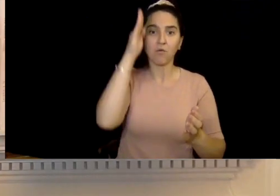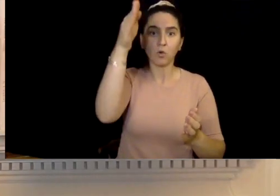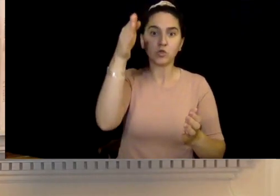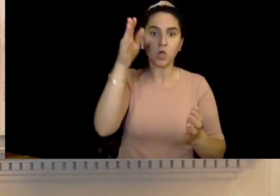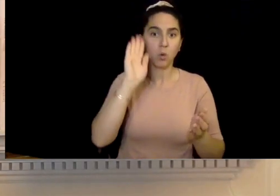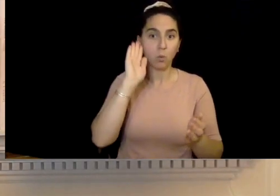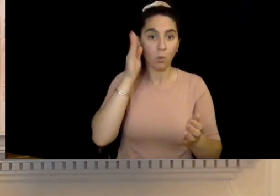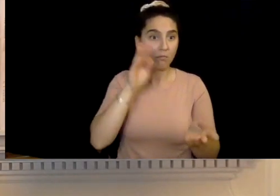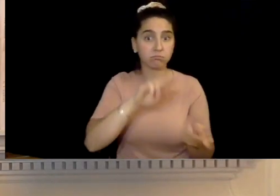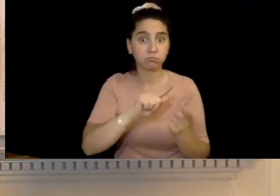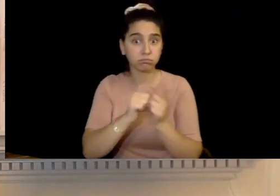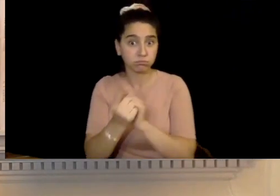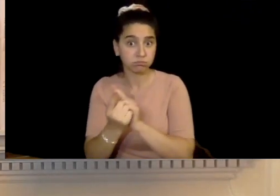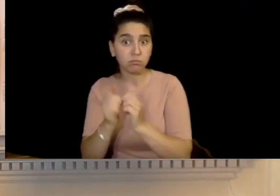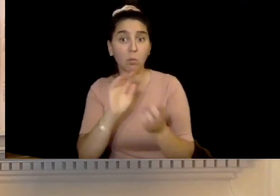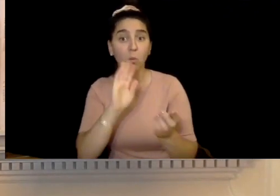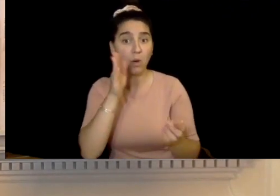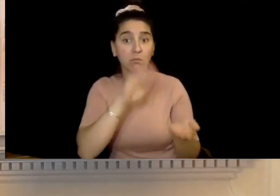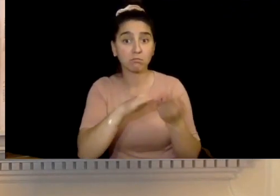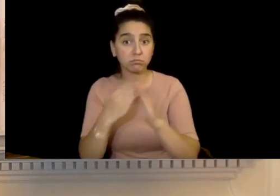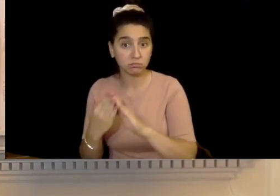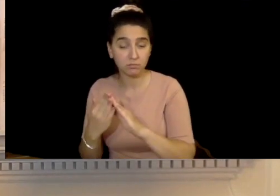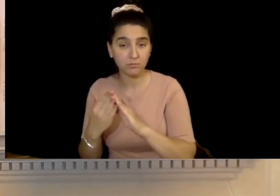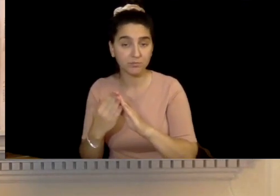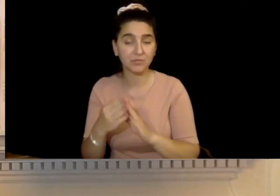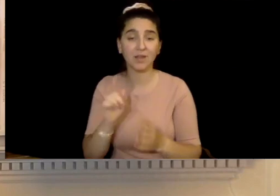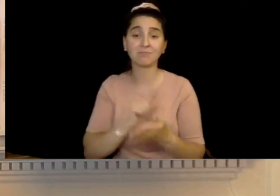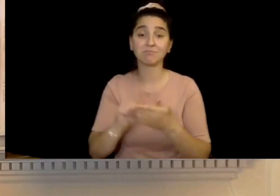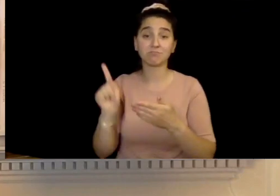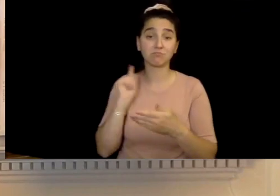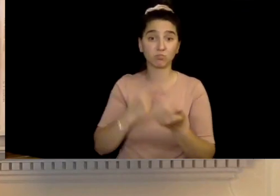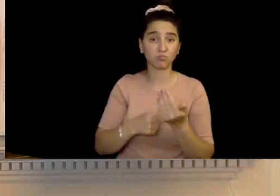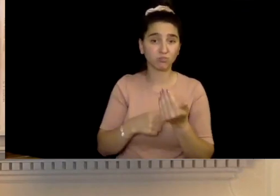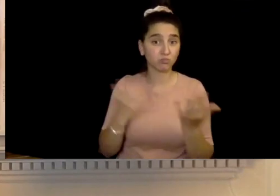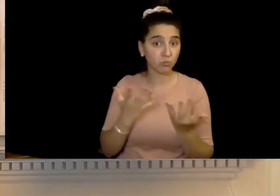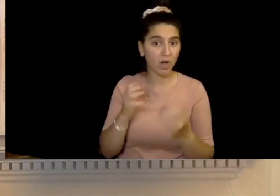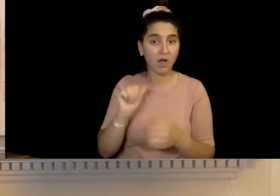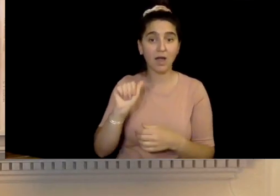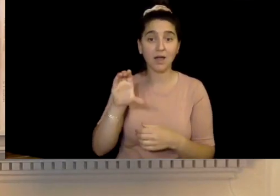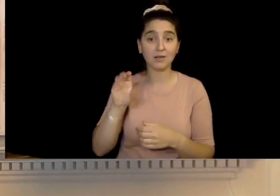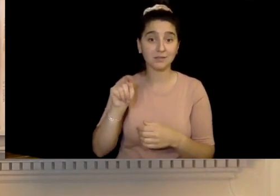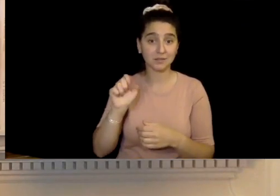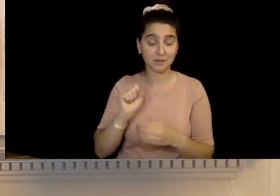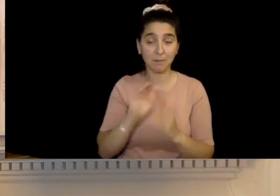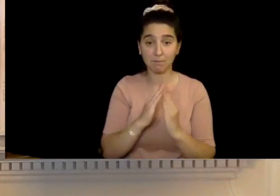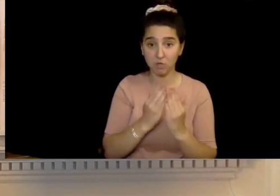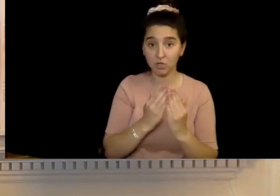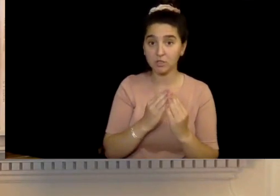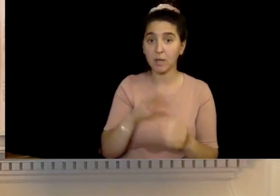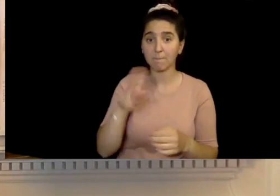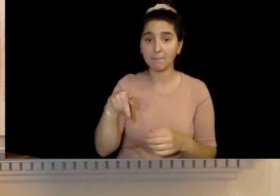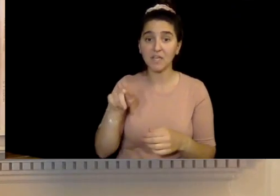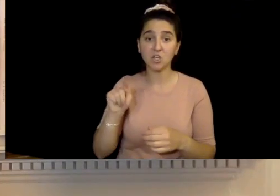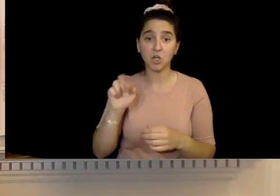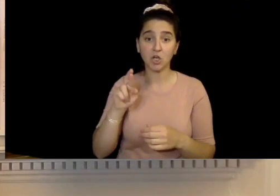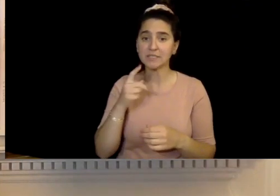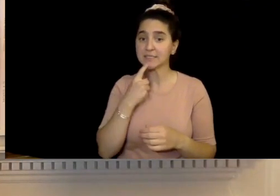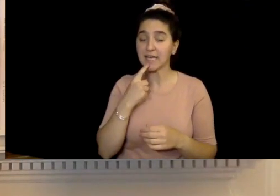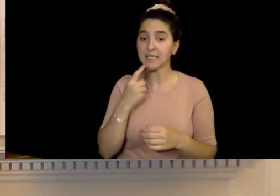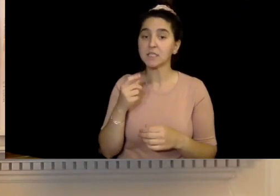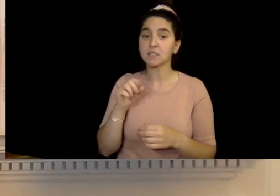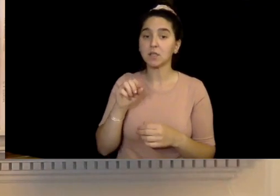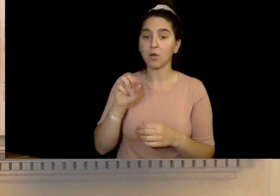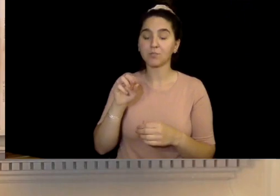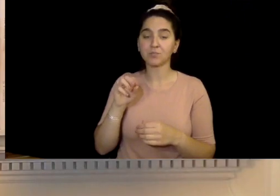casting a vision for who we want to become. Last week, we heard from the book of Acts, and in it, Peter, in his sermon, references